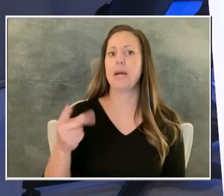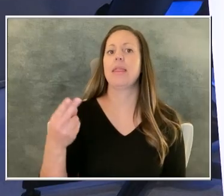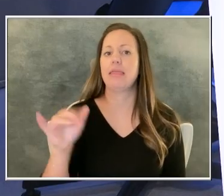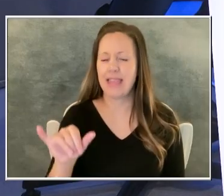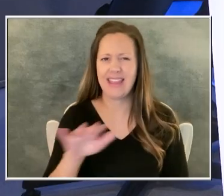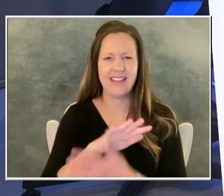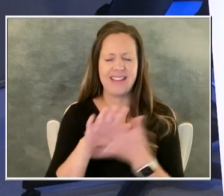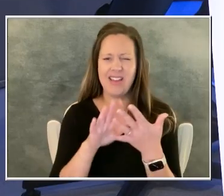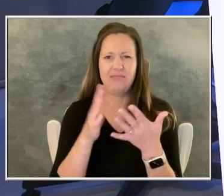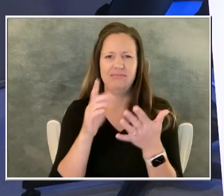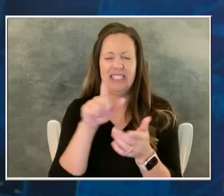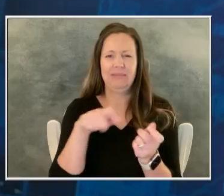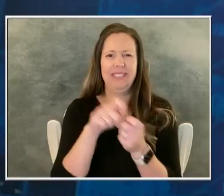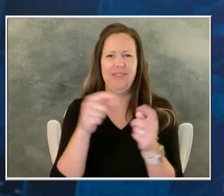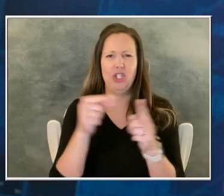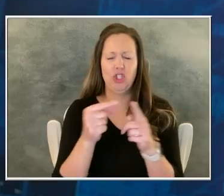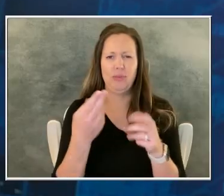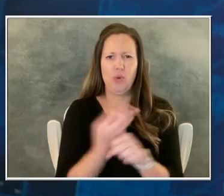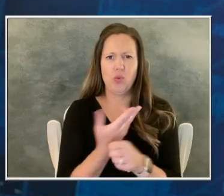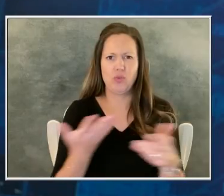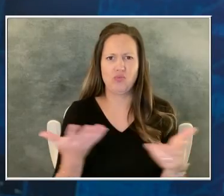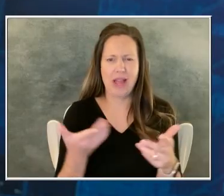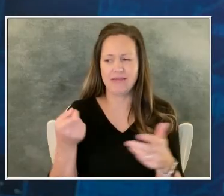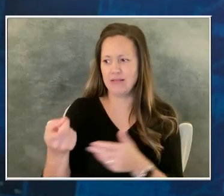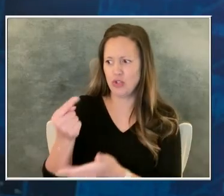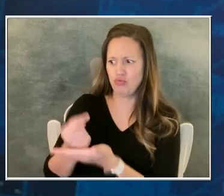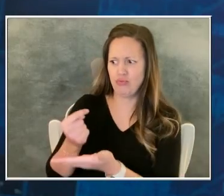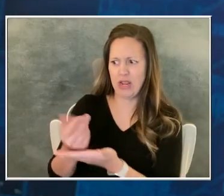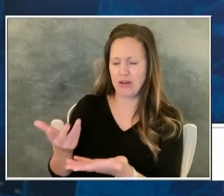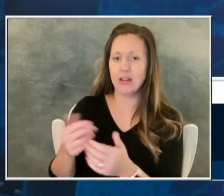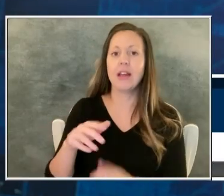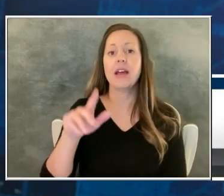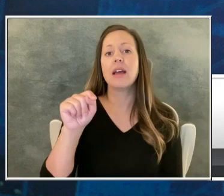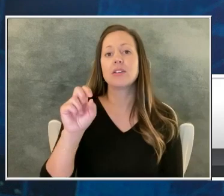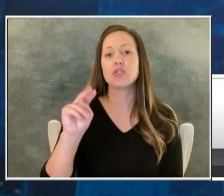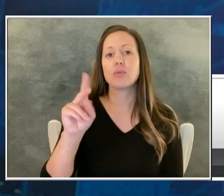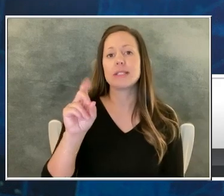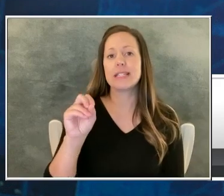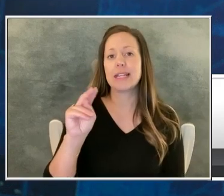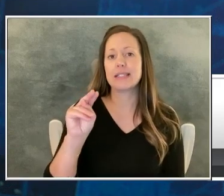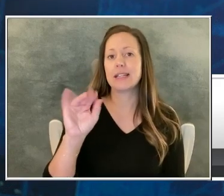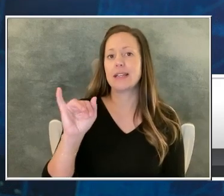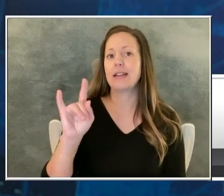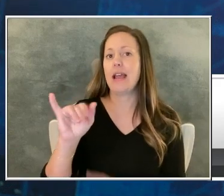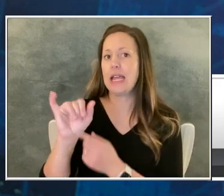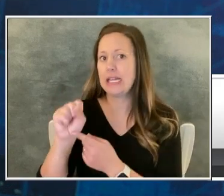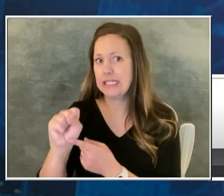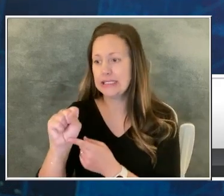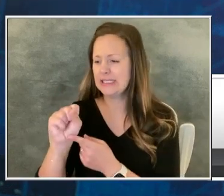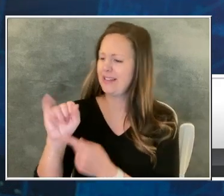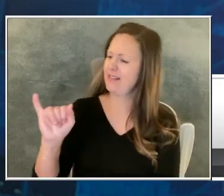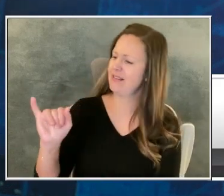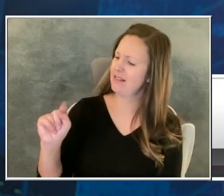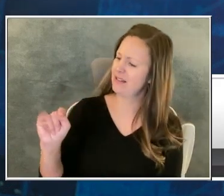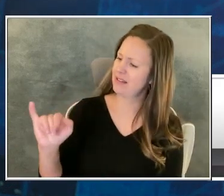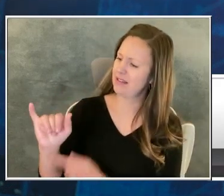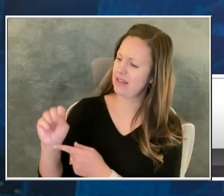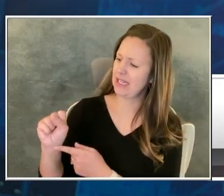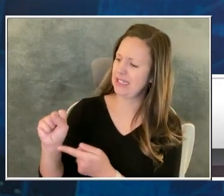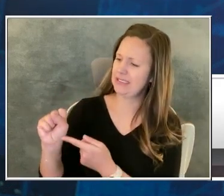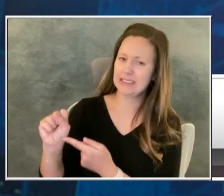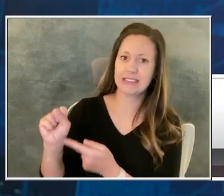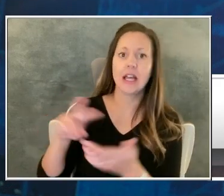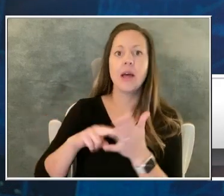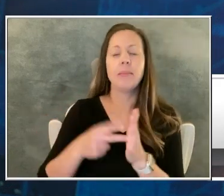treat? Yeah, so you'll hear these terms like tendonitis is mostly like when it says itis at the end of the word, it means acute